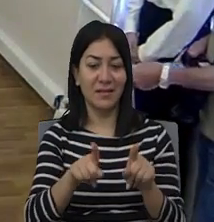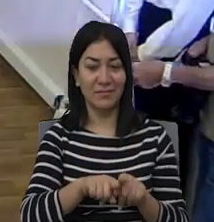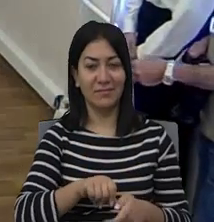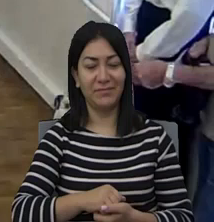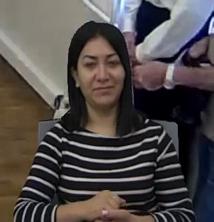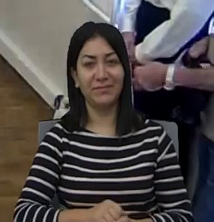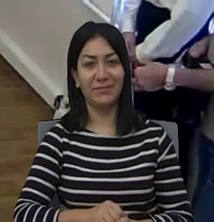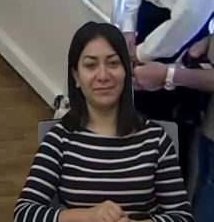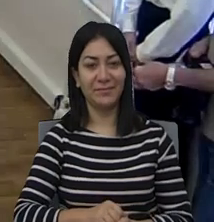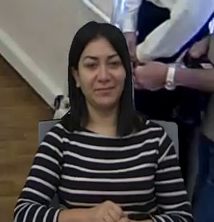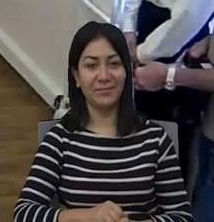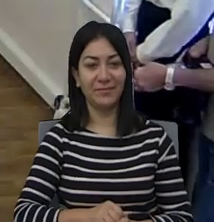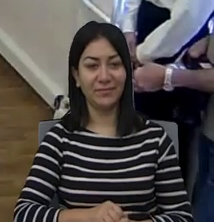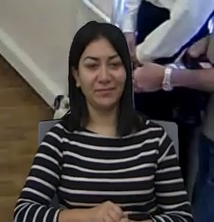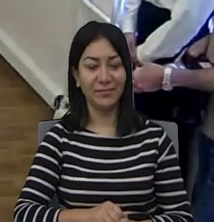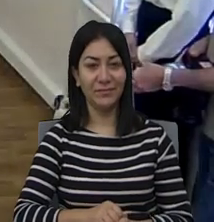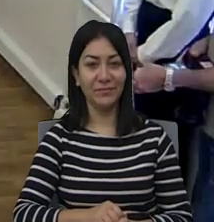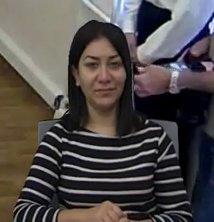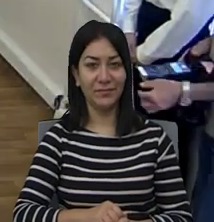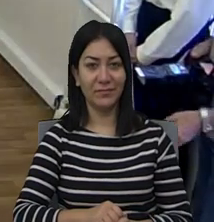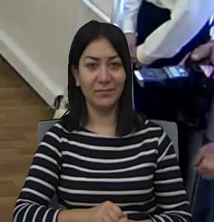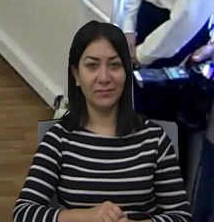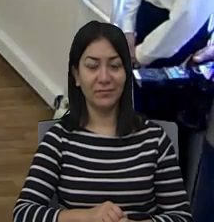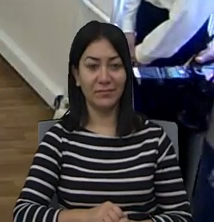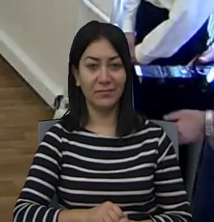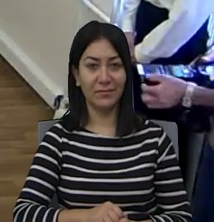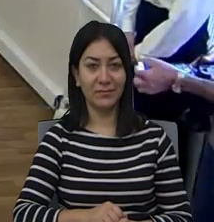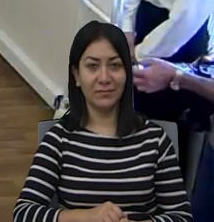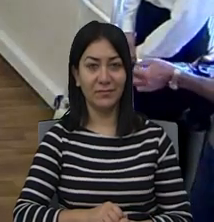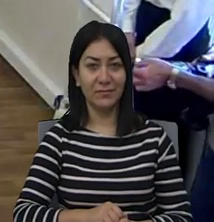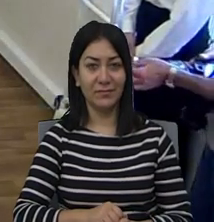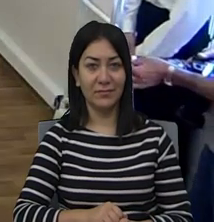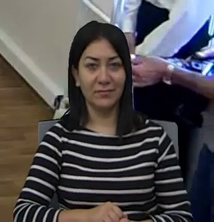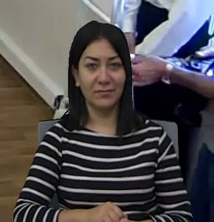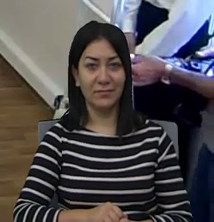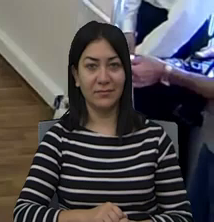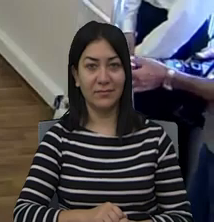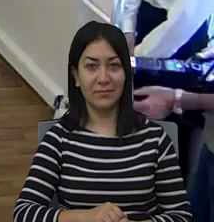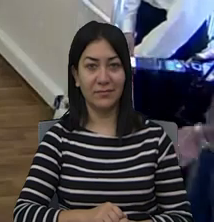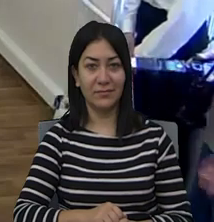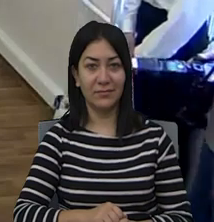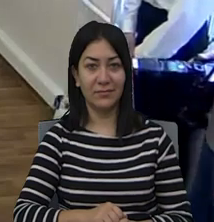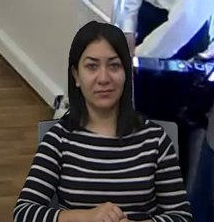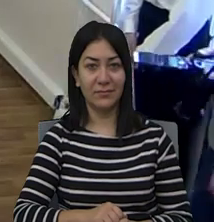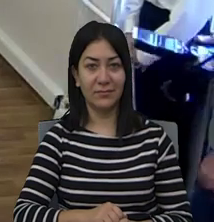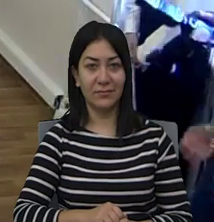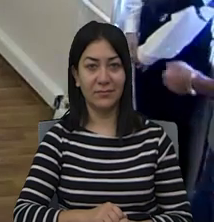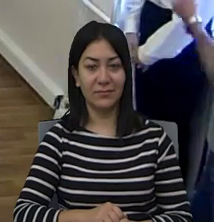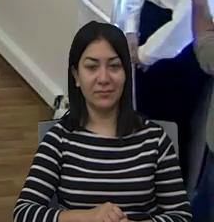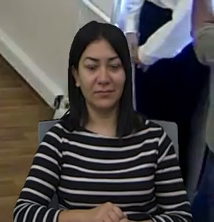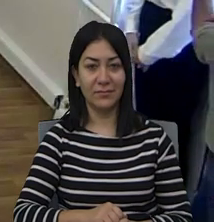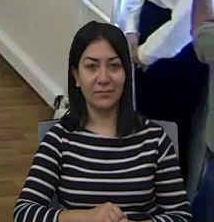here and also special thanks to Jerome Leroux and the whole IFES team who have become a sort